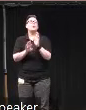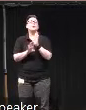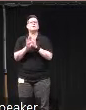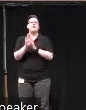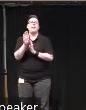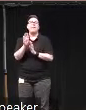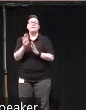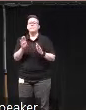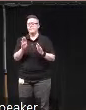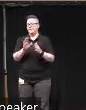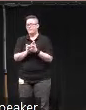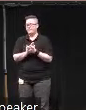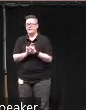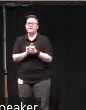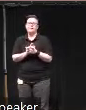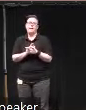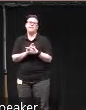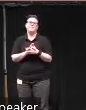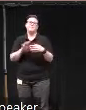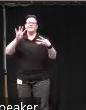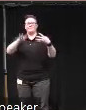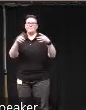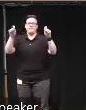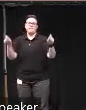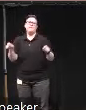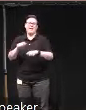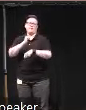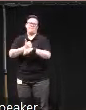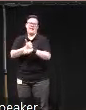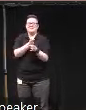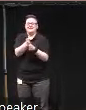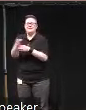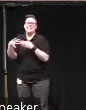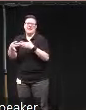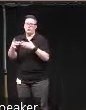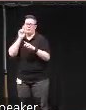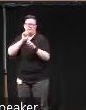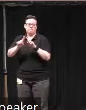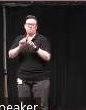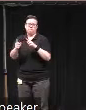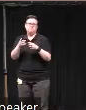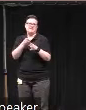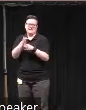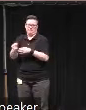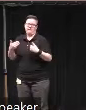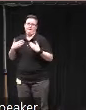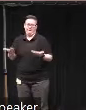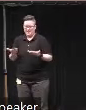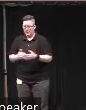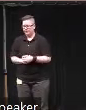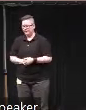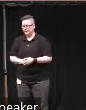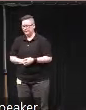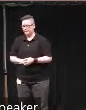a matrix-based discipline leadership across many disciplines that we have. We